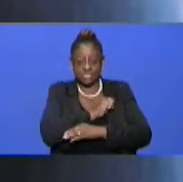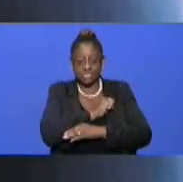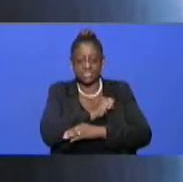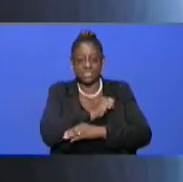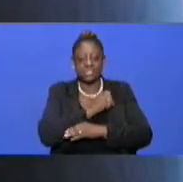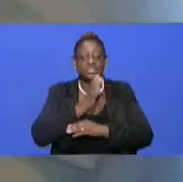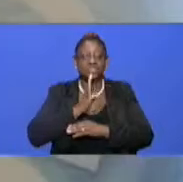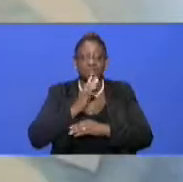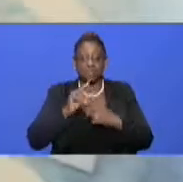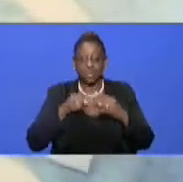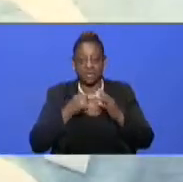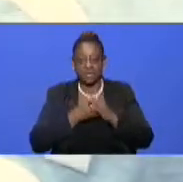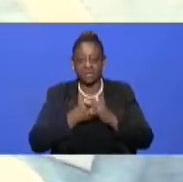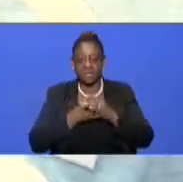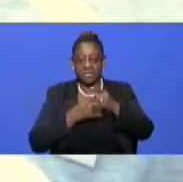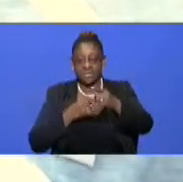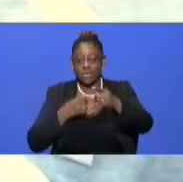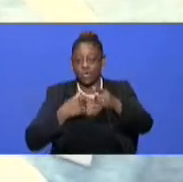met Natalie,